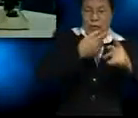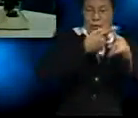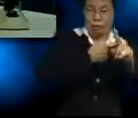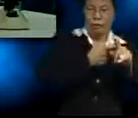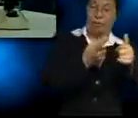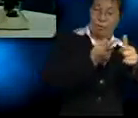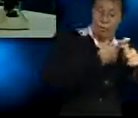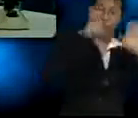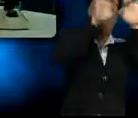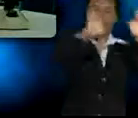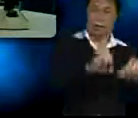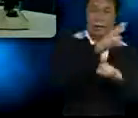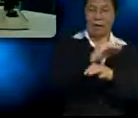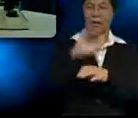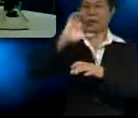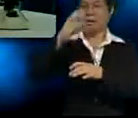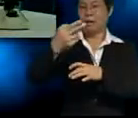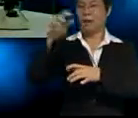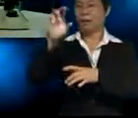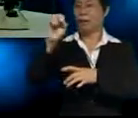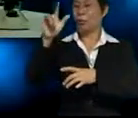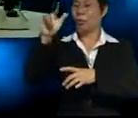first experiment and chlorine solution.